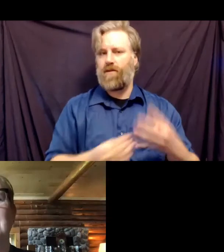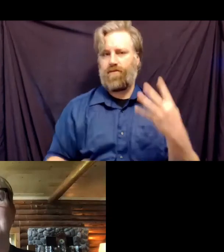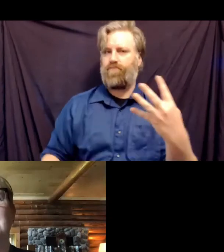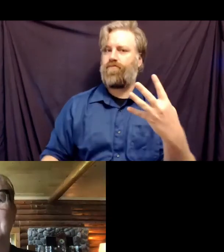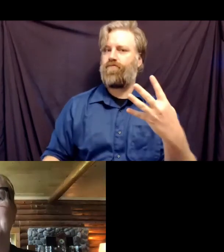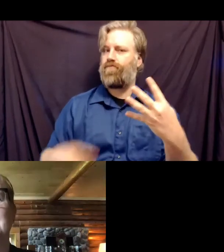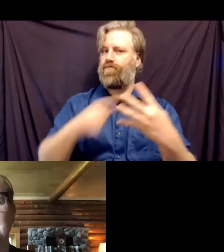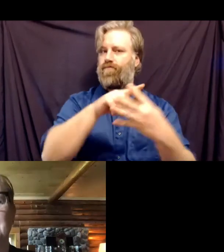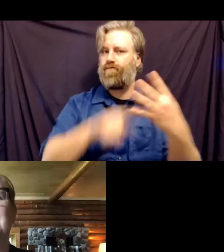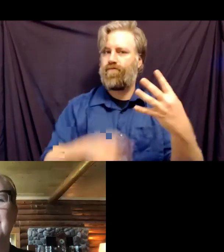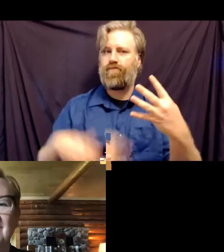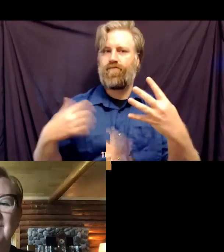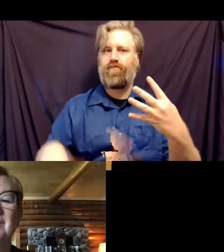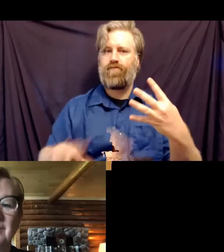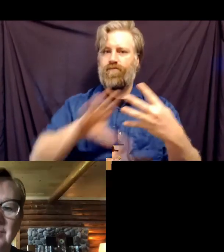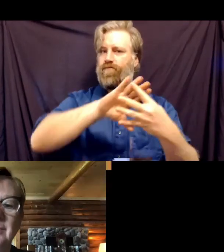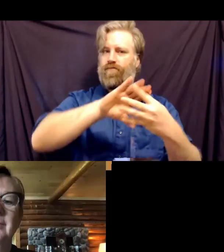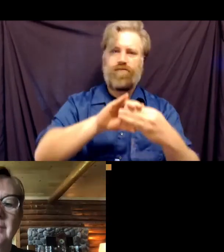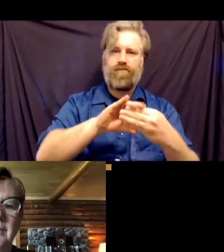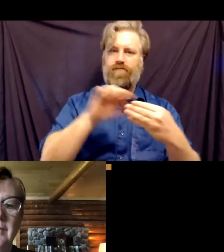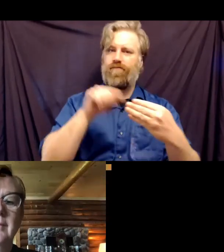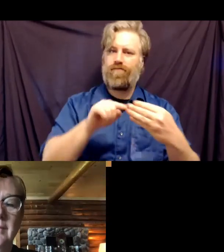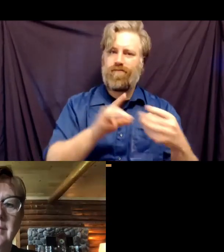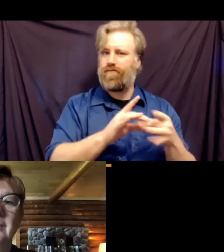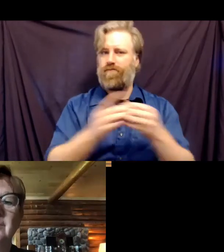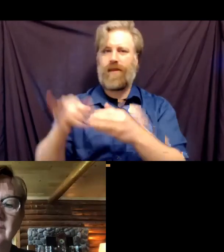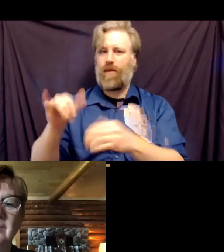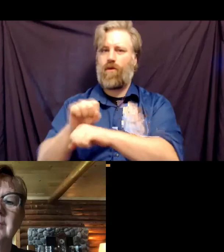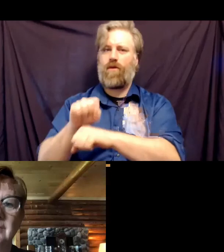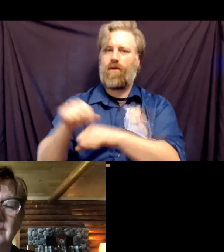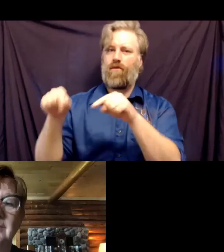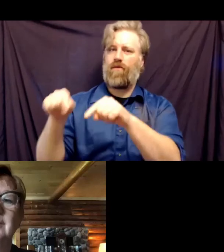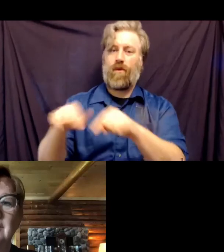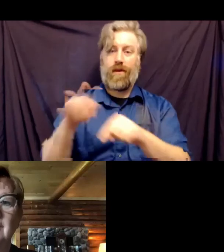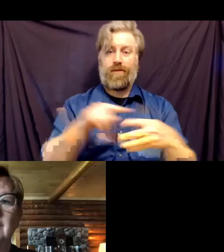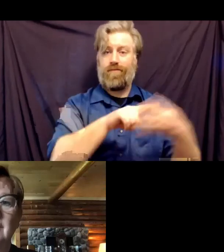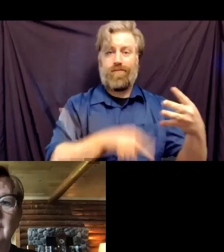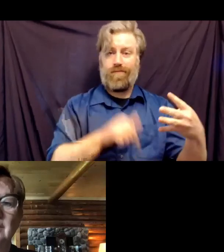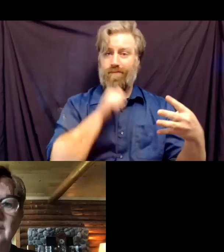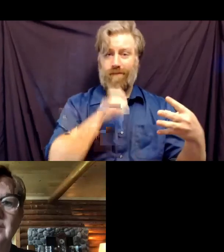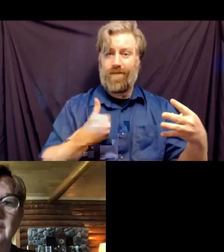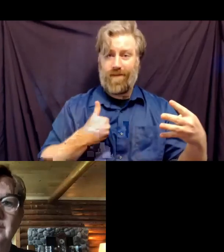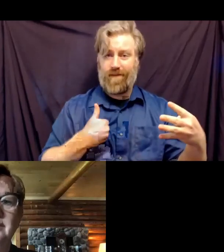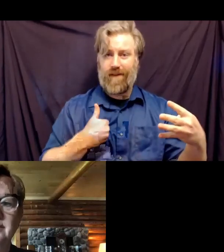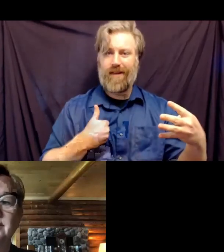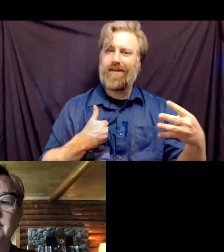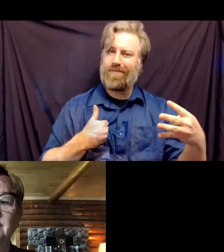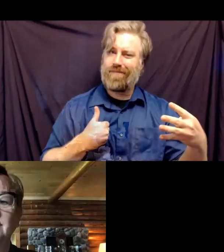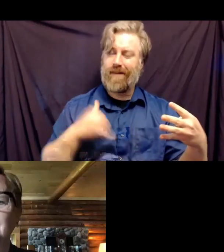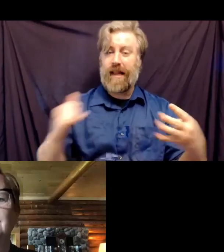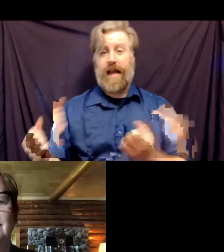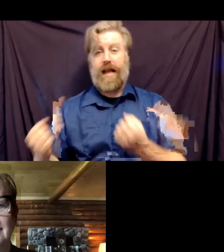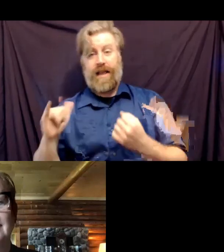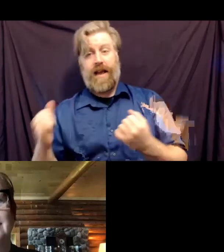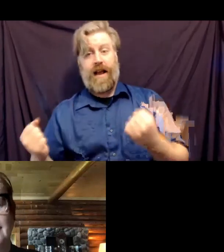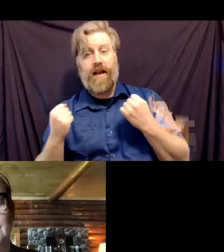the basis of this whole work. If you don't have that, I mean, these exercises help us to help others and